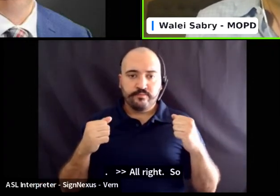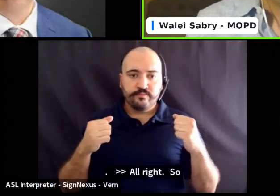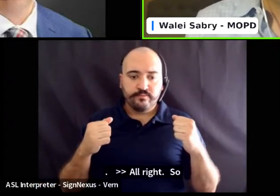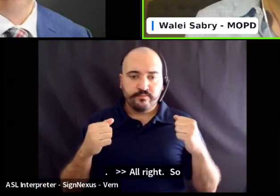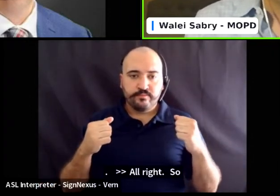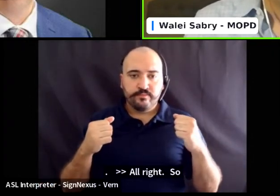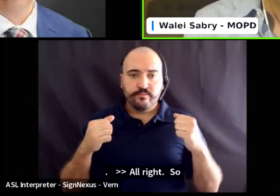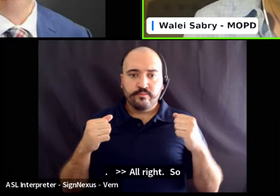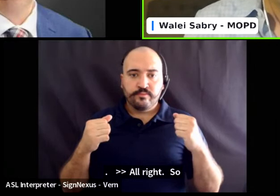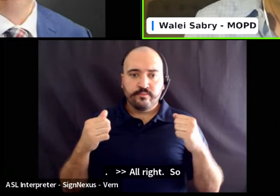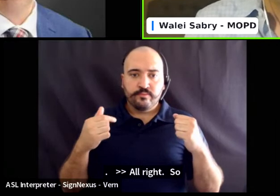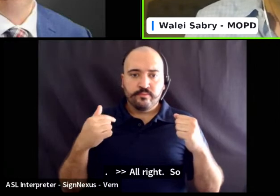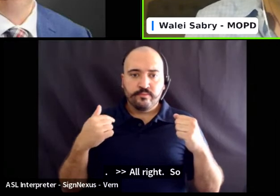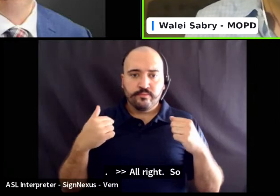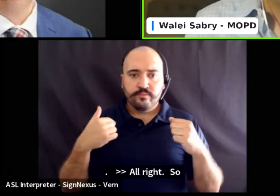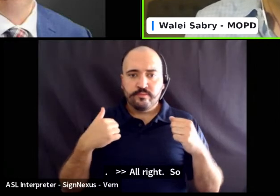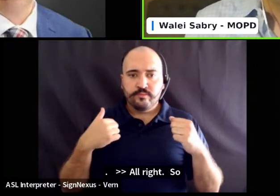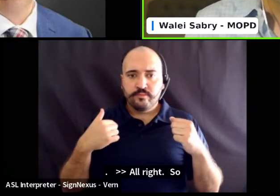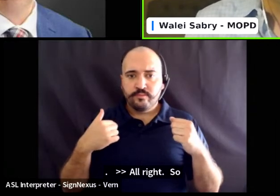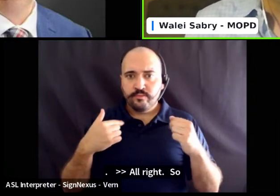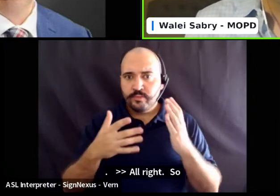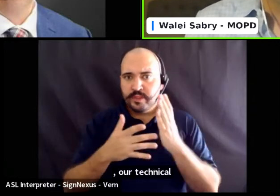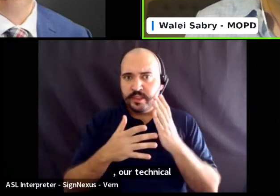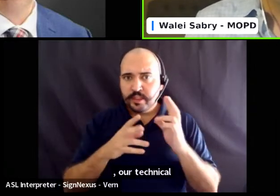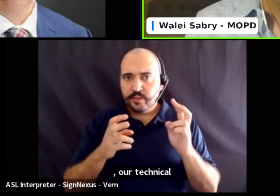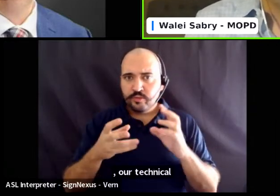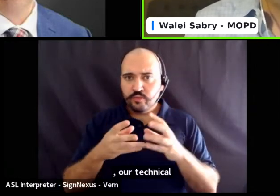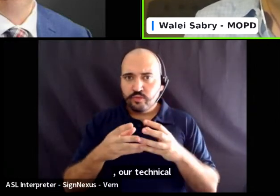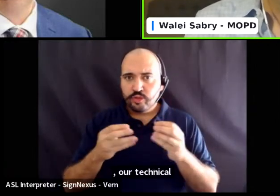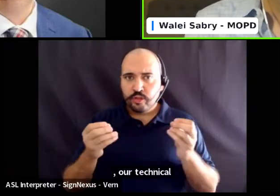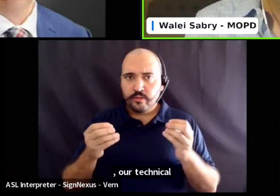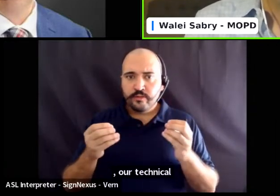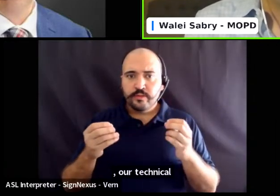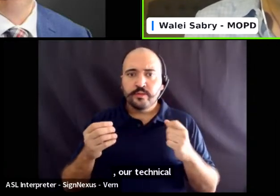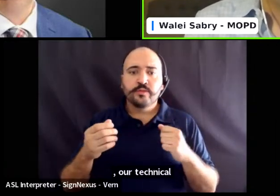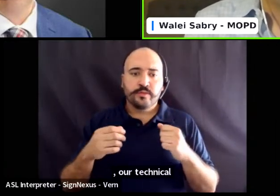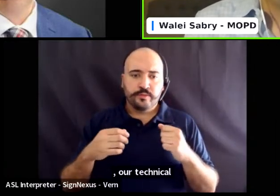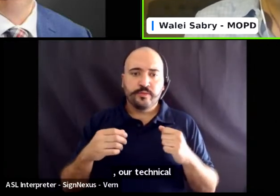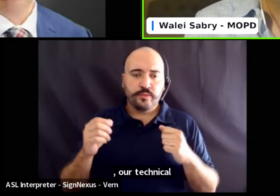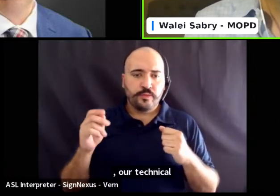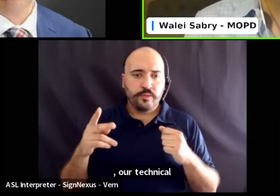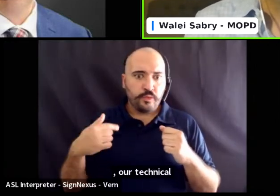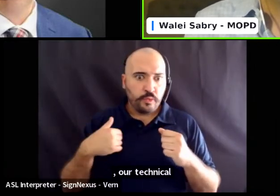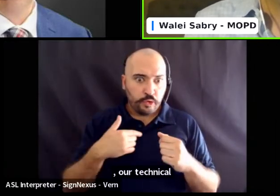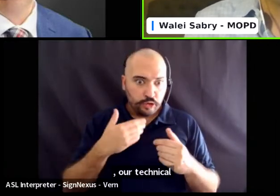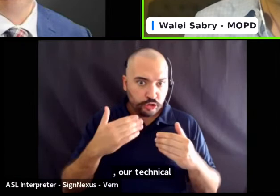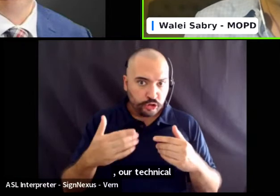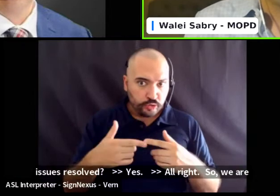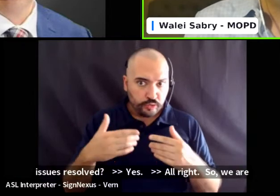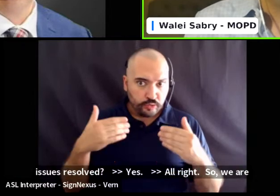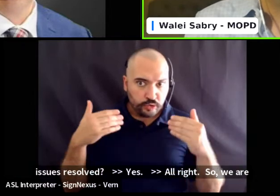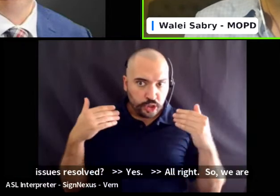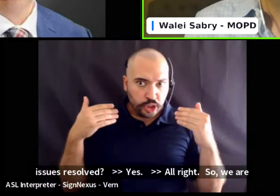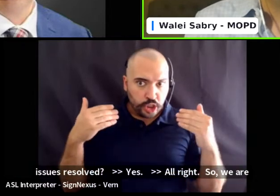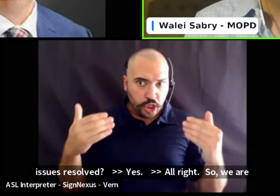are technical issues resolved? Yes. All right. So we're good to go? We're good